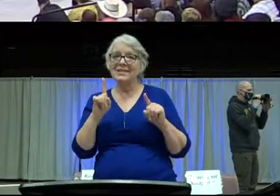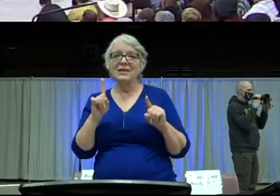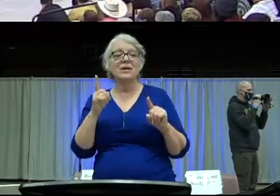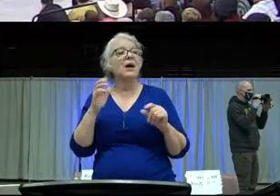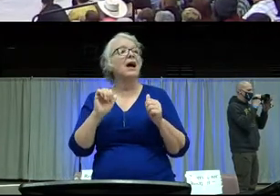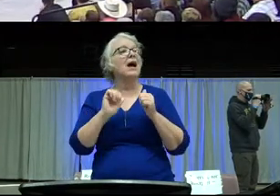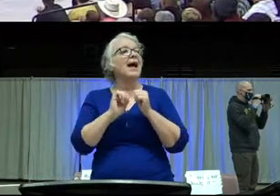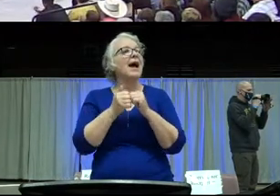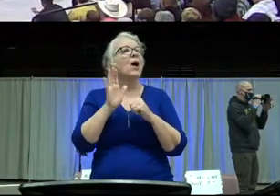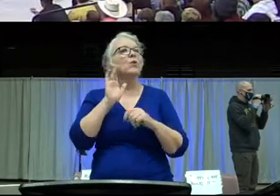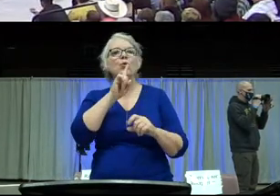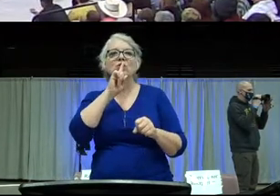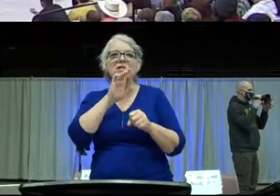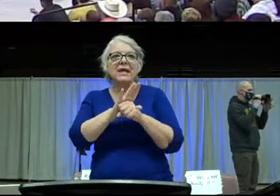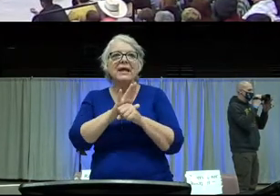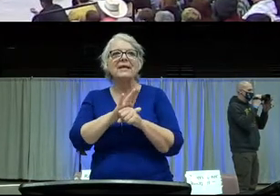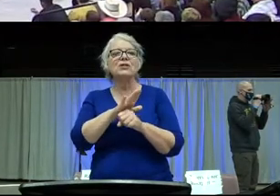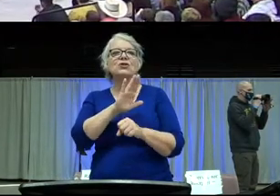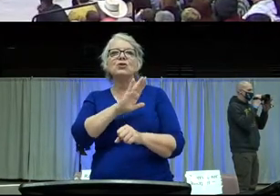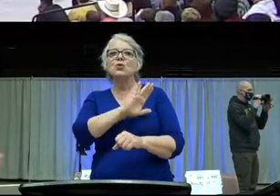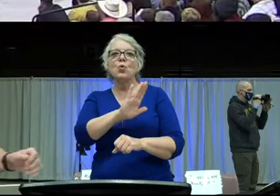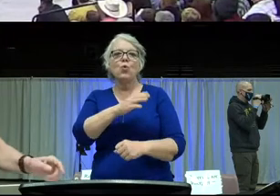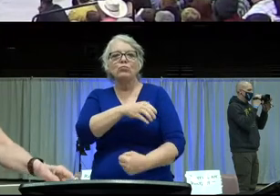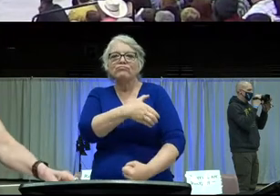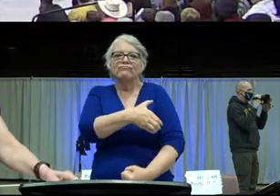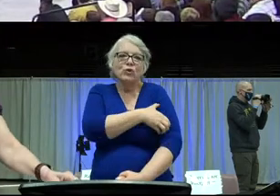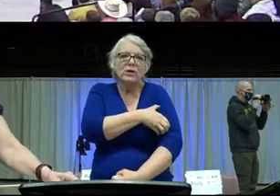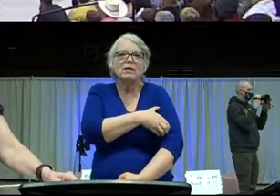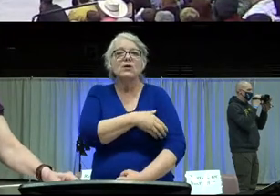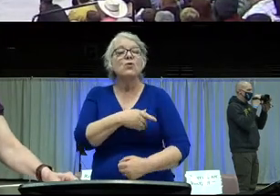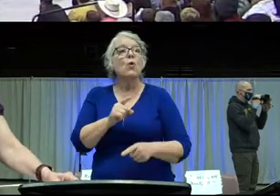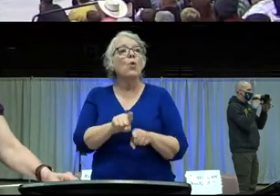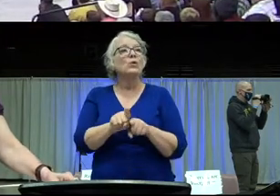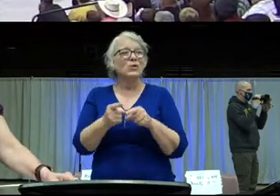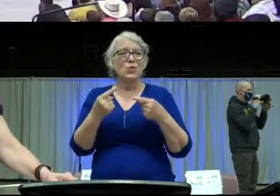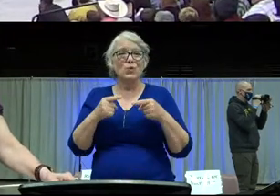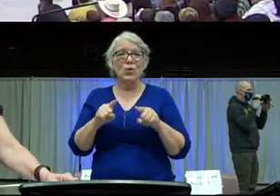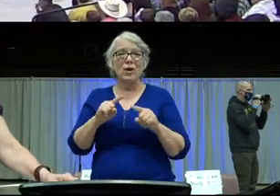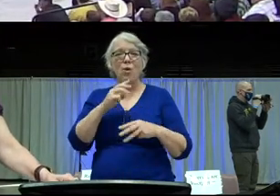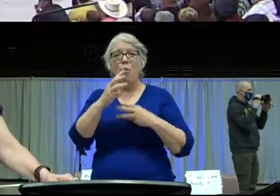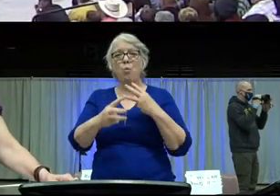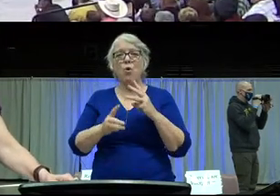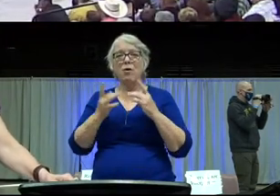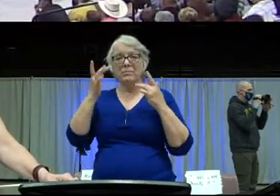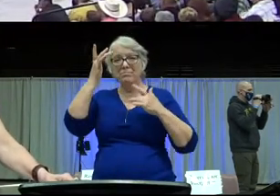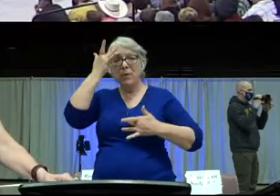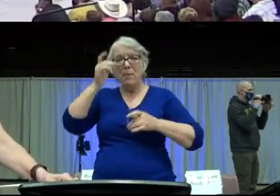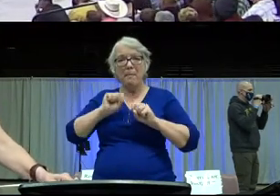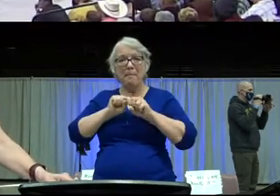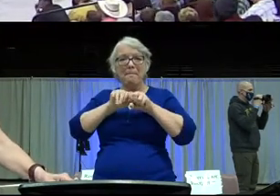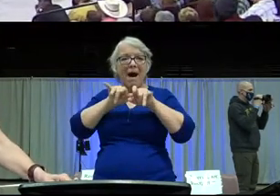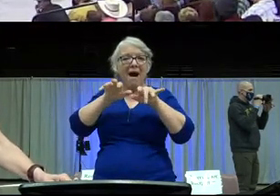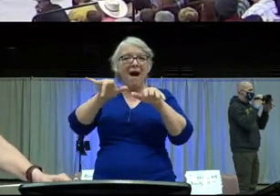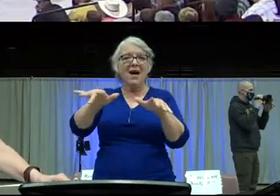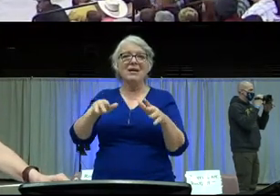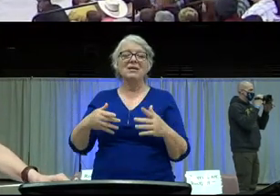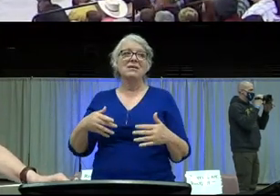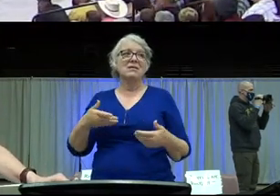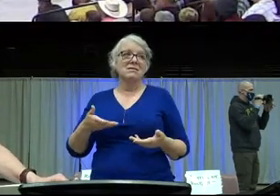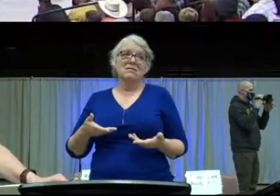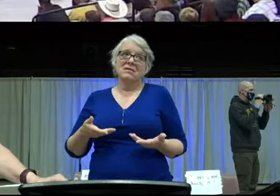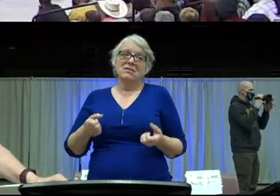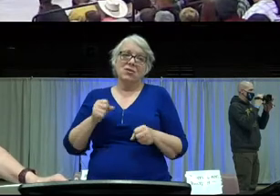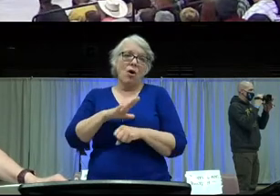fortitude. You have also persevered during a worldwide pandemic that presented challenges in all aspects